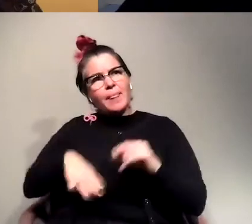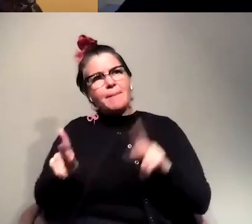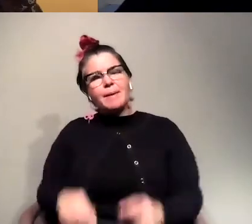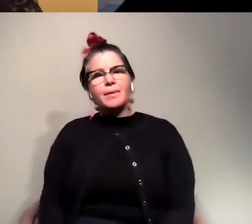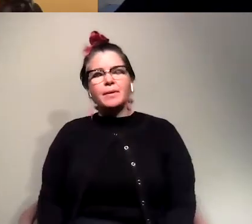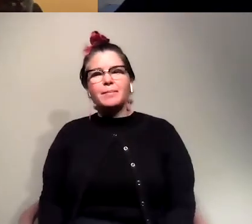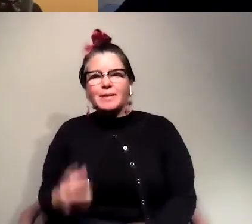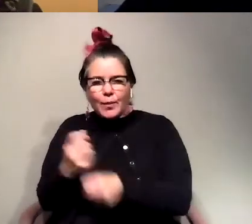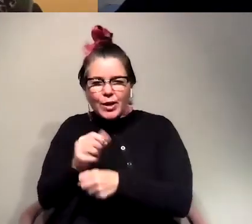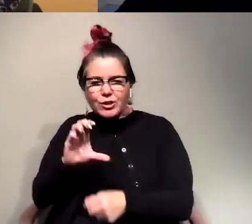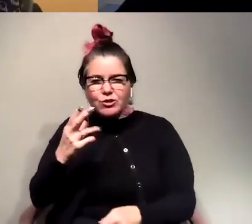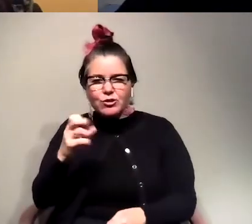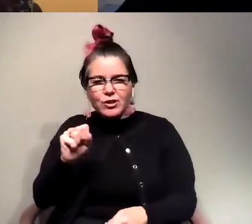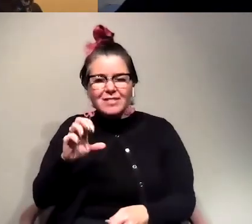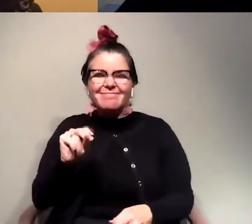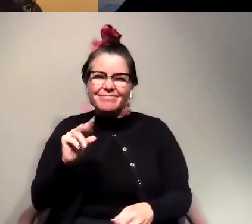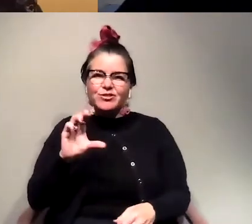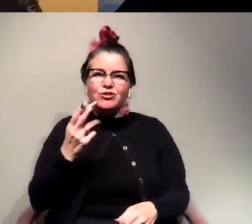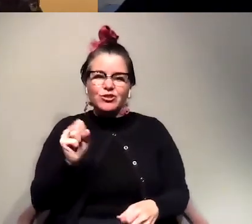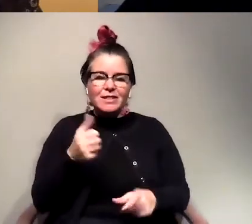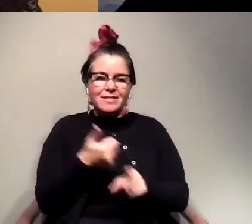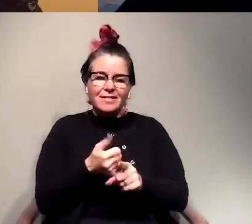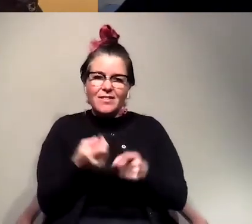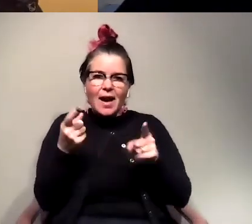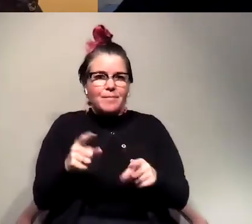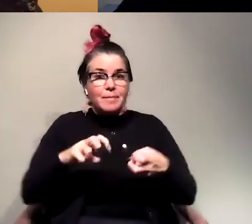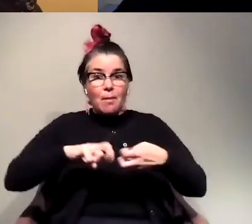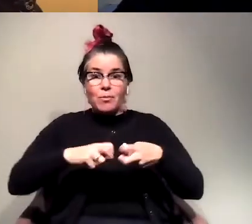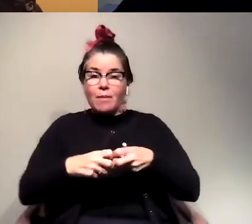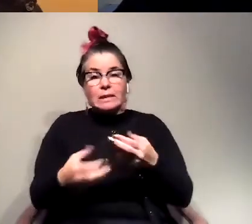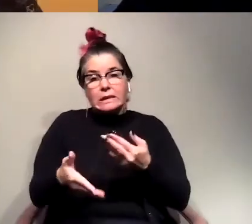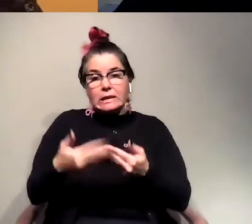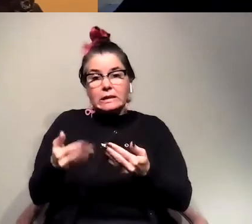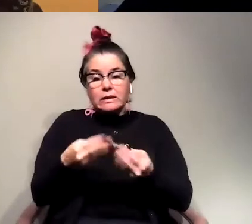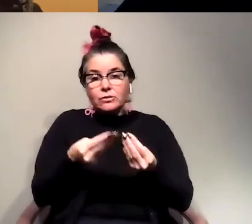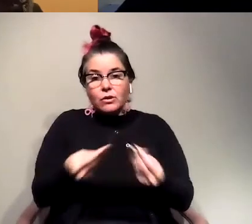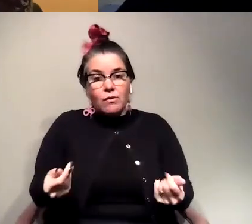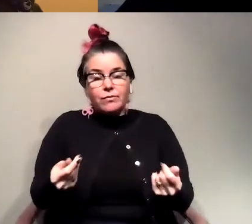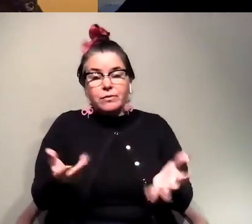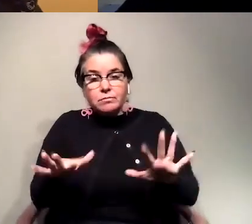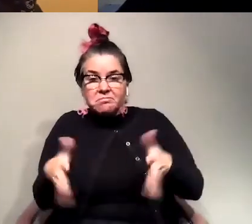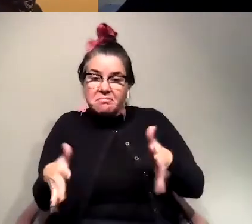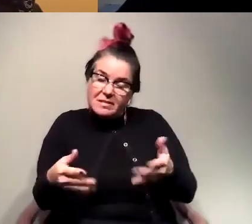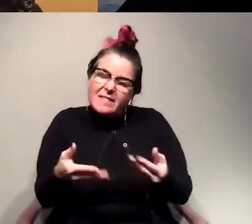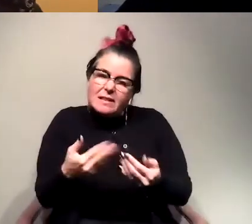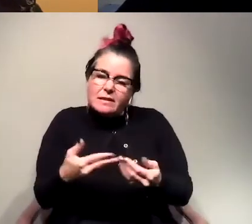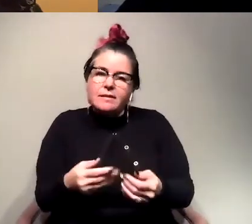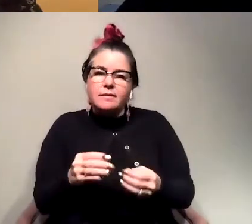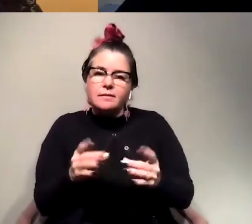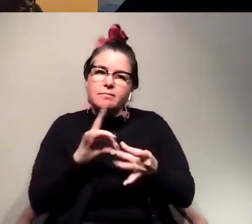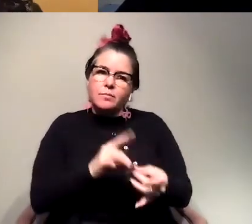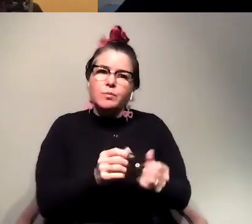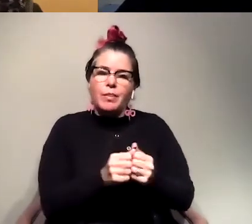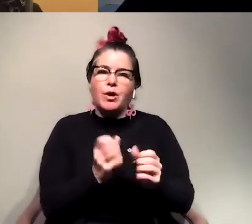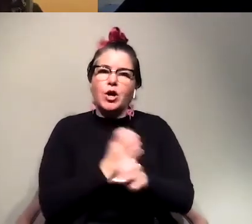But no, it's just chess happens to be a problem that is relatively easy to solve with a computer. And then we